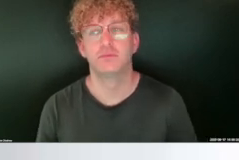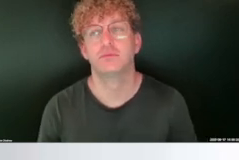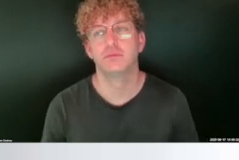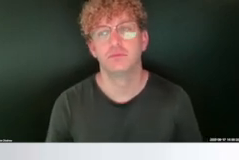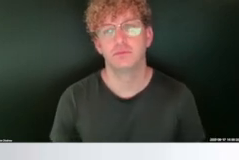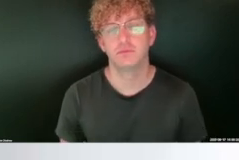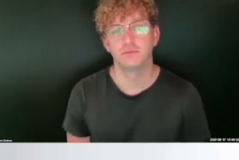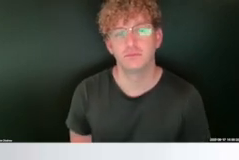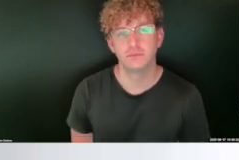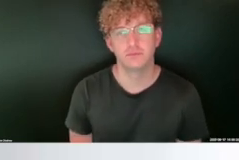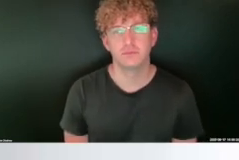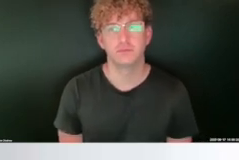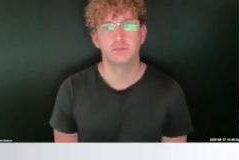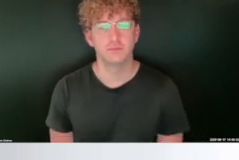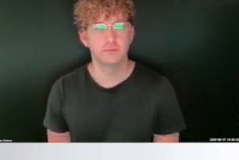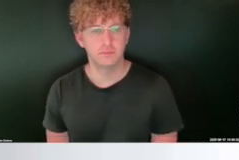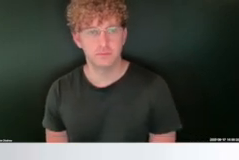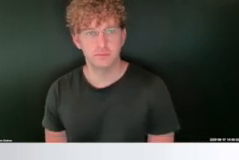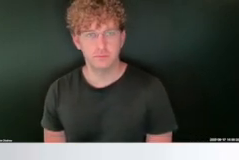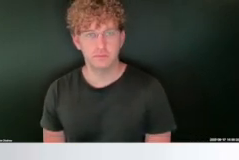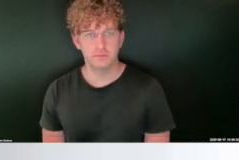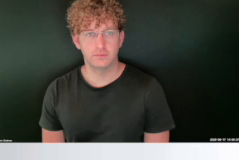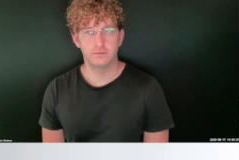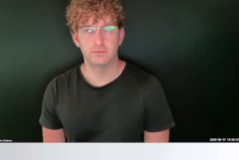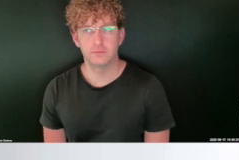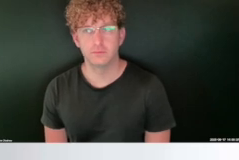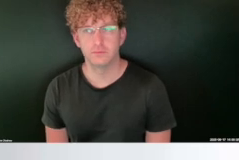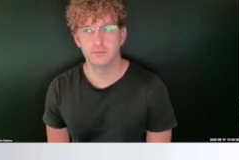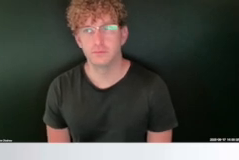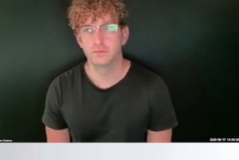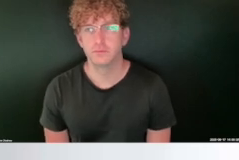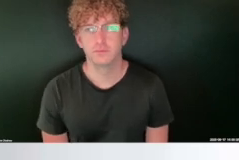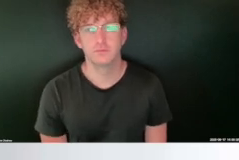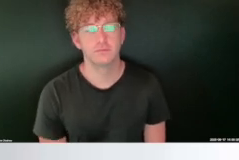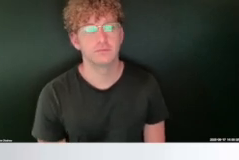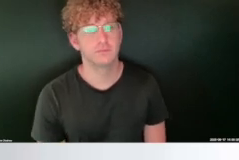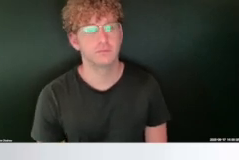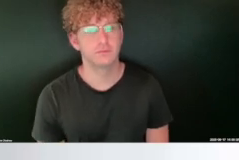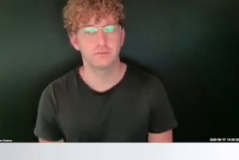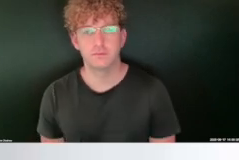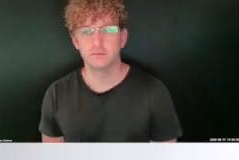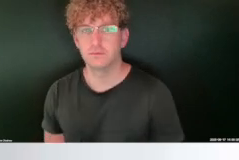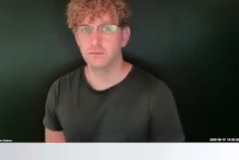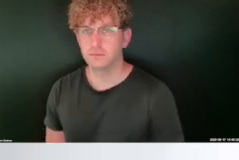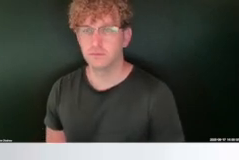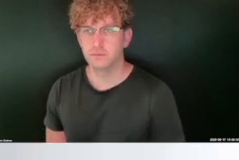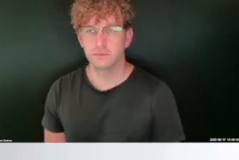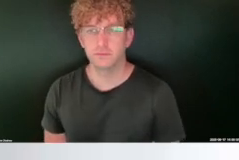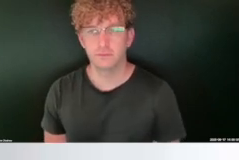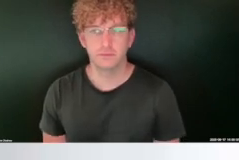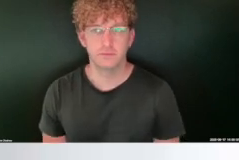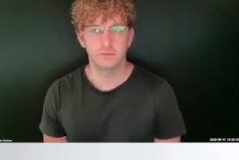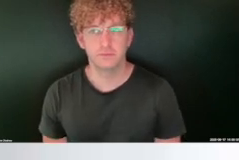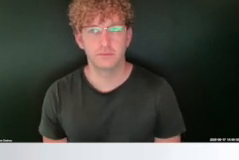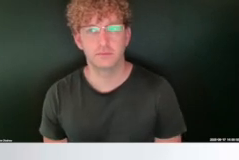year 2019-20, $8.6 million funded expansions of 3 pilots and 1 EV shuttle service. Next